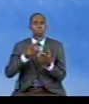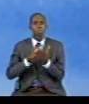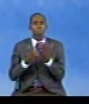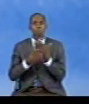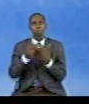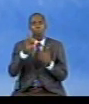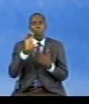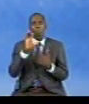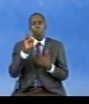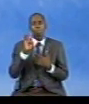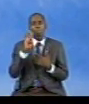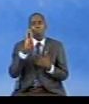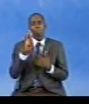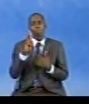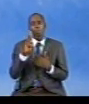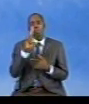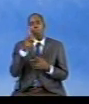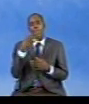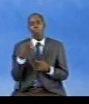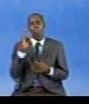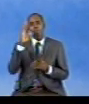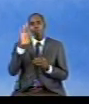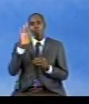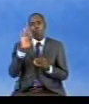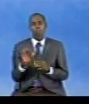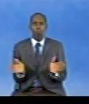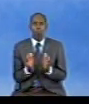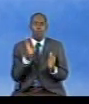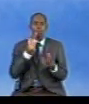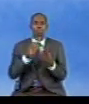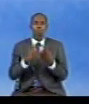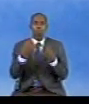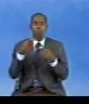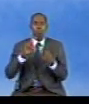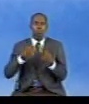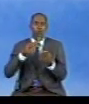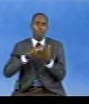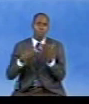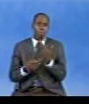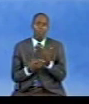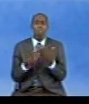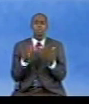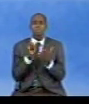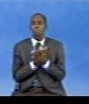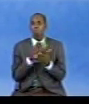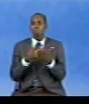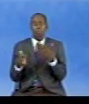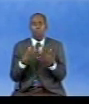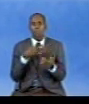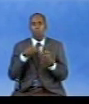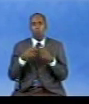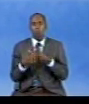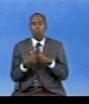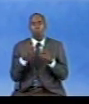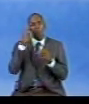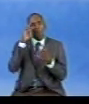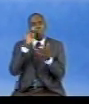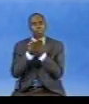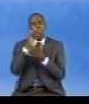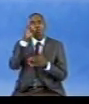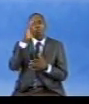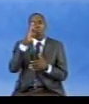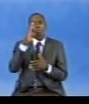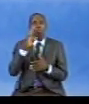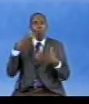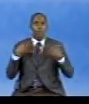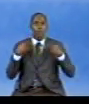that I should attend the crusade, whatever the challenges, I should not mind, I should believe that God will heal me. And I